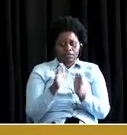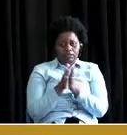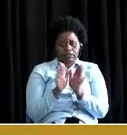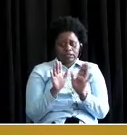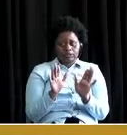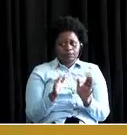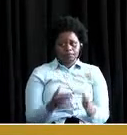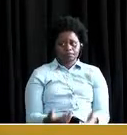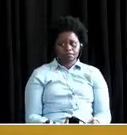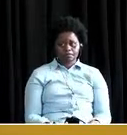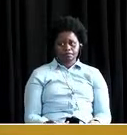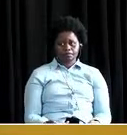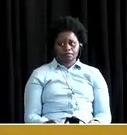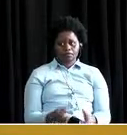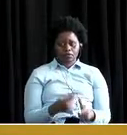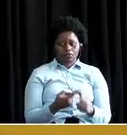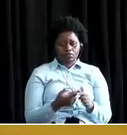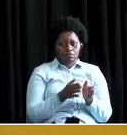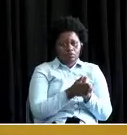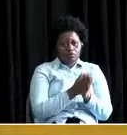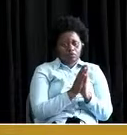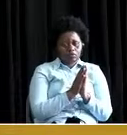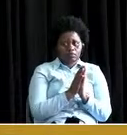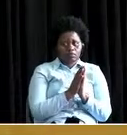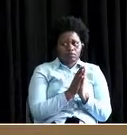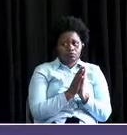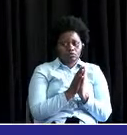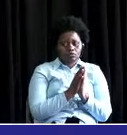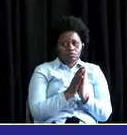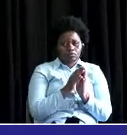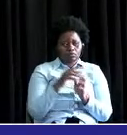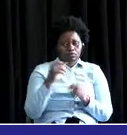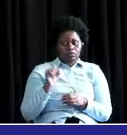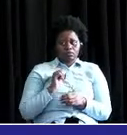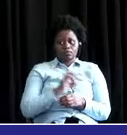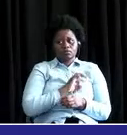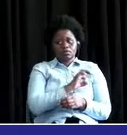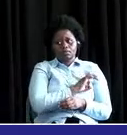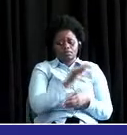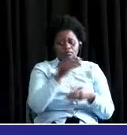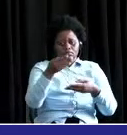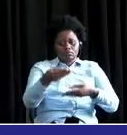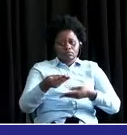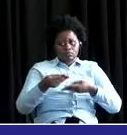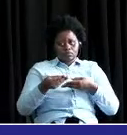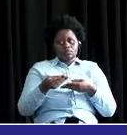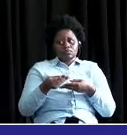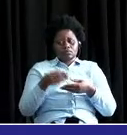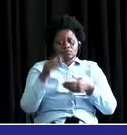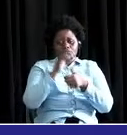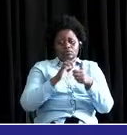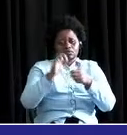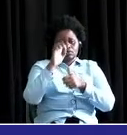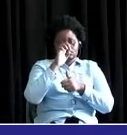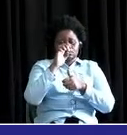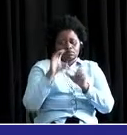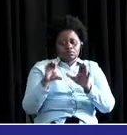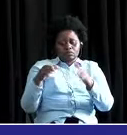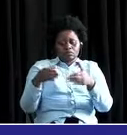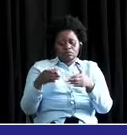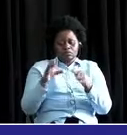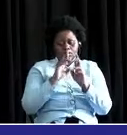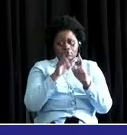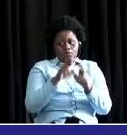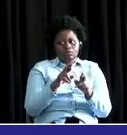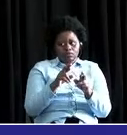10. Then I will request His Worship the Mayor to table the Executive Committee report. The